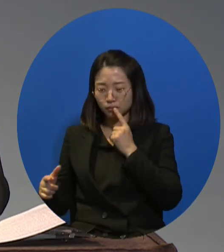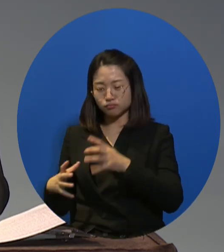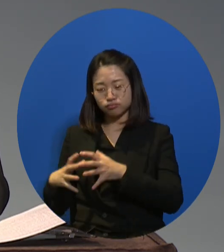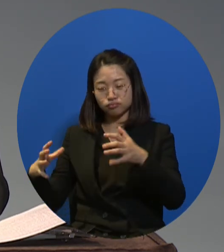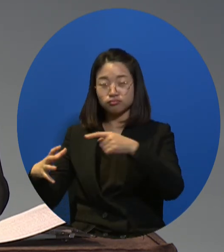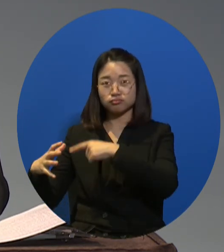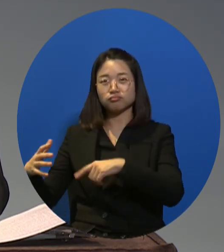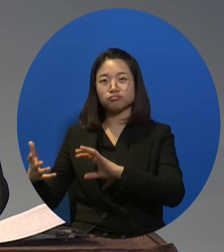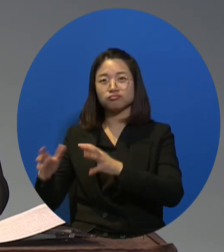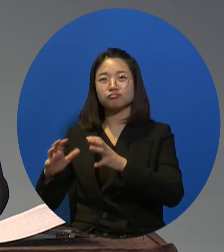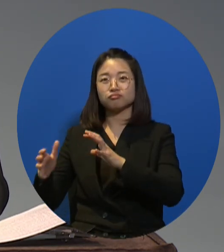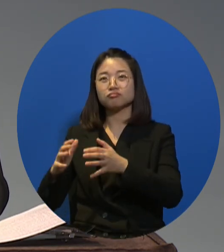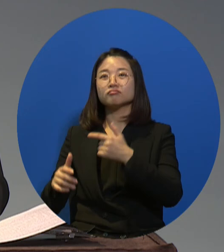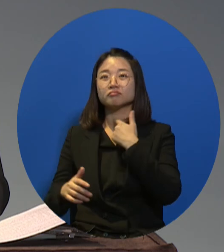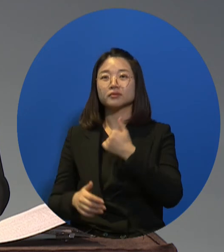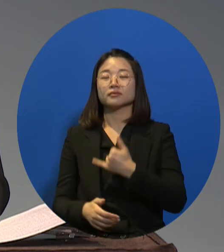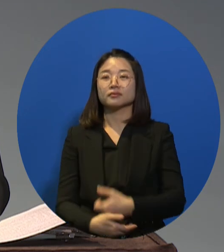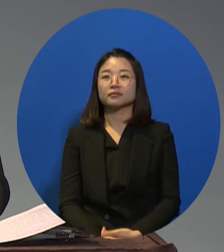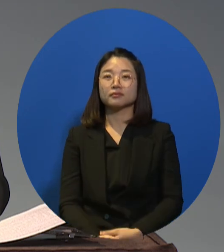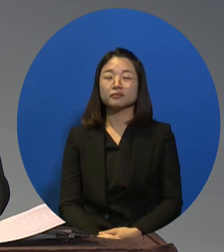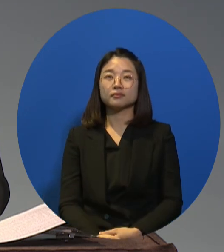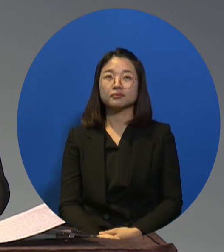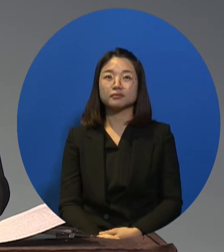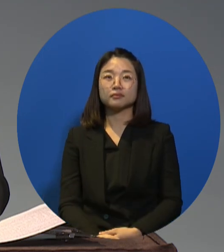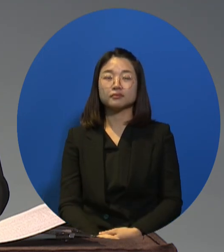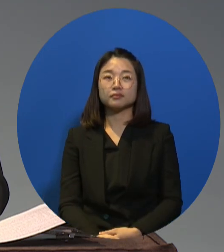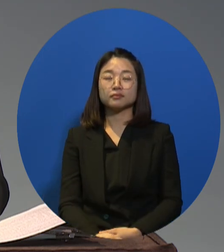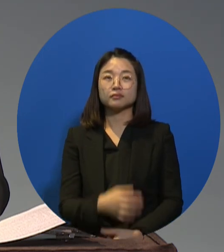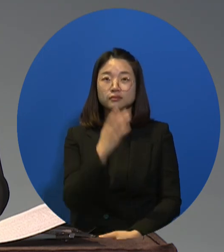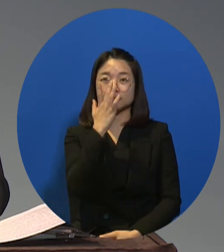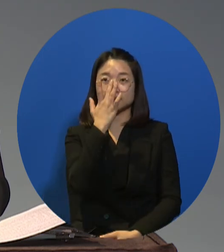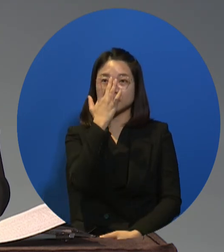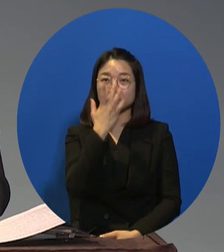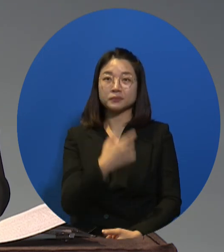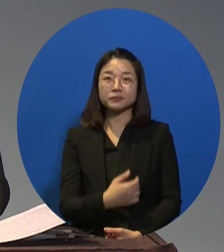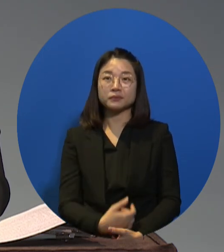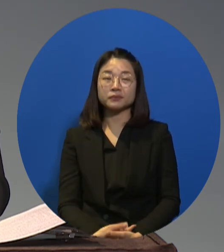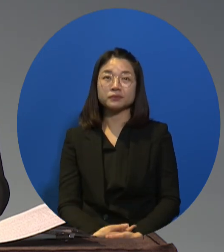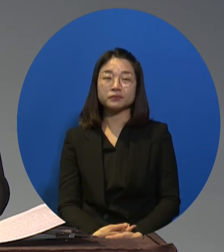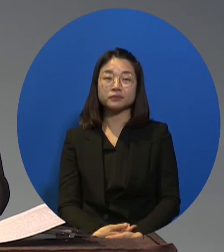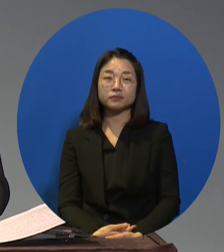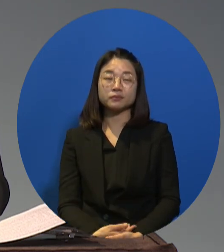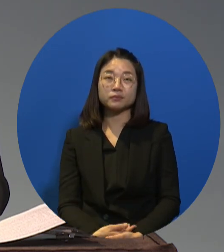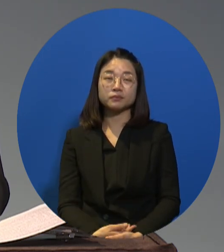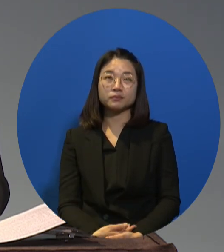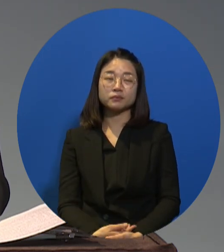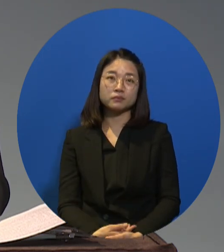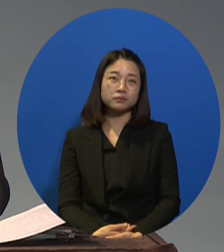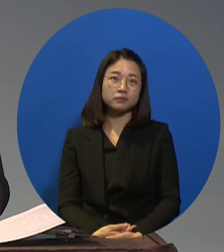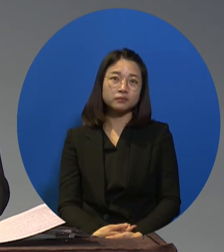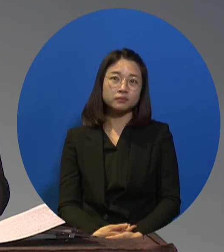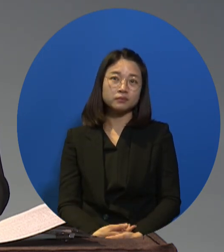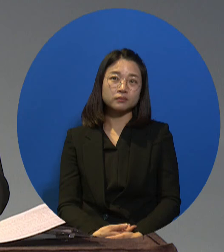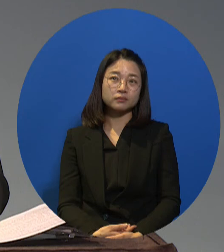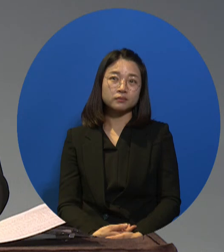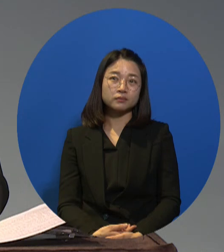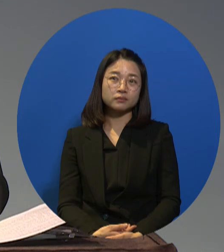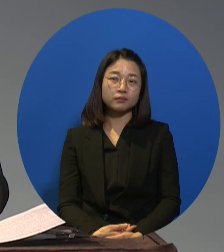our functions, then it will be difficult for us to expand the scope of our support, and we would just play a supplementary